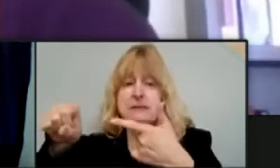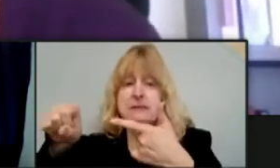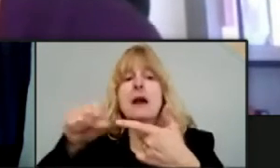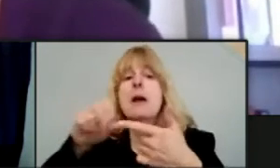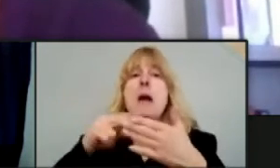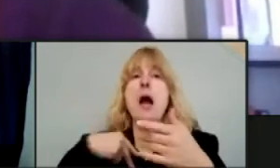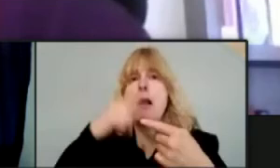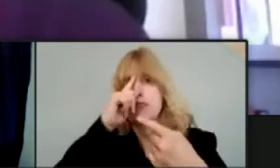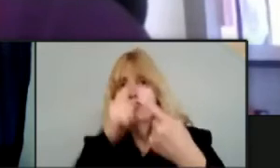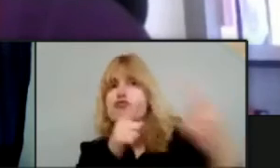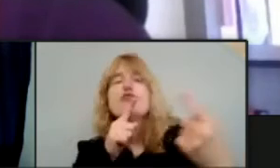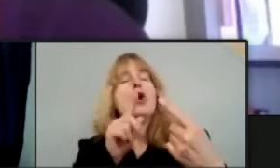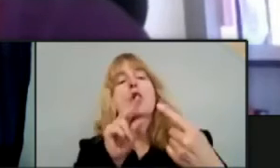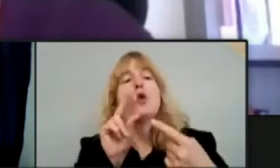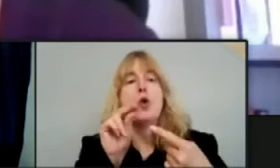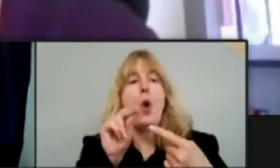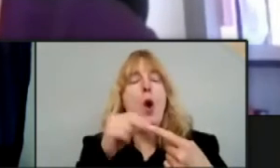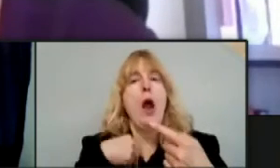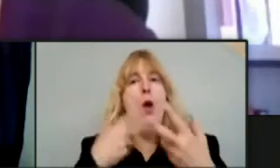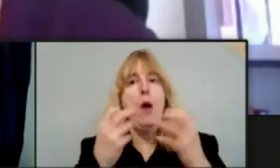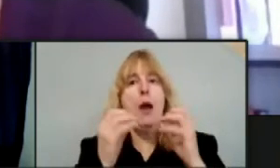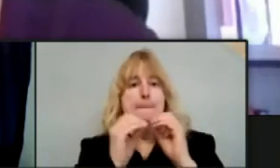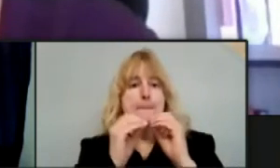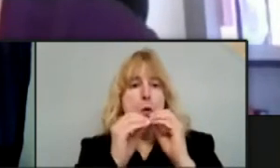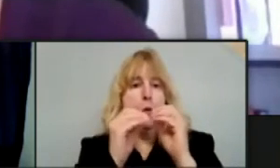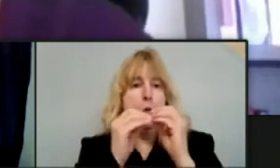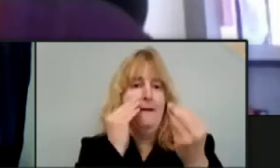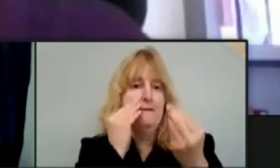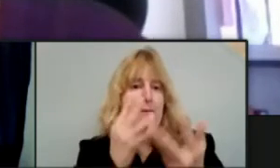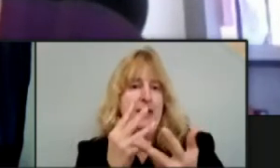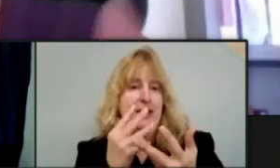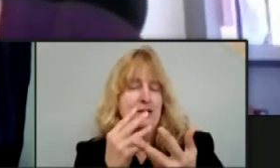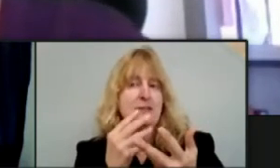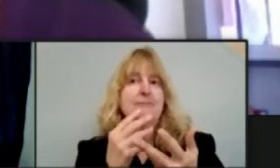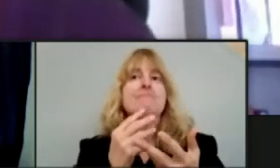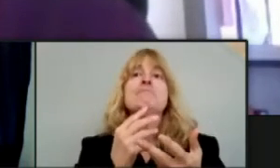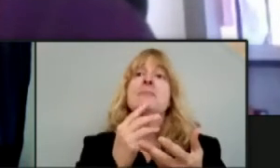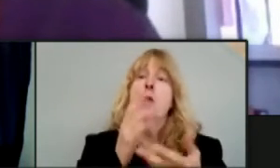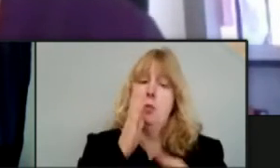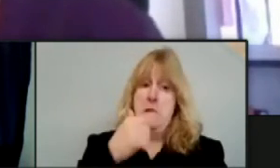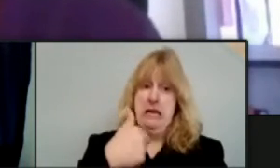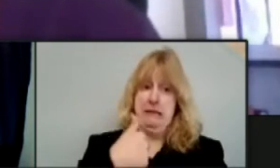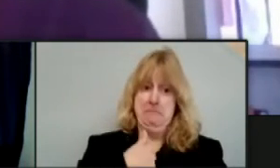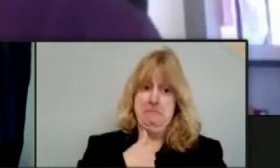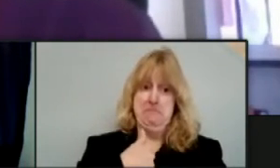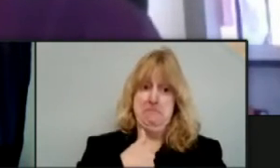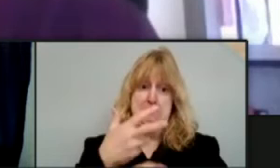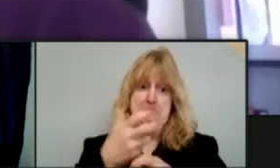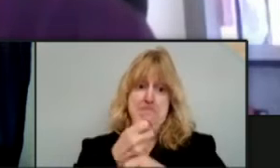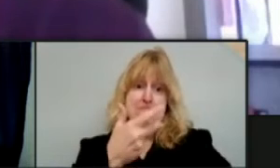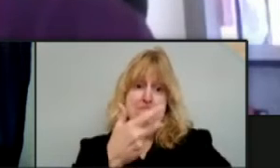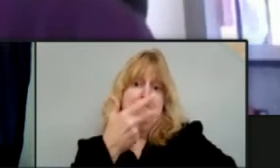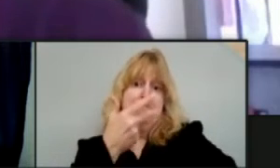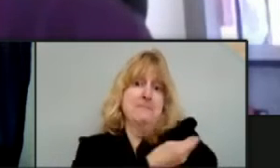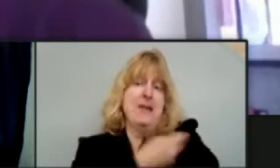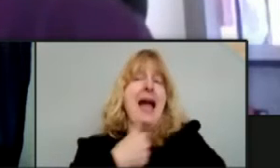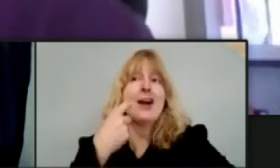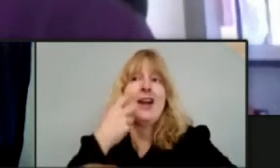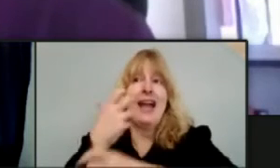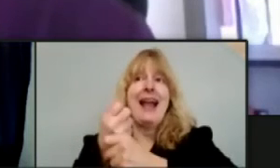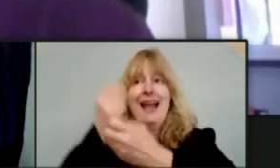more information. And so would I get the vaccine? Here's what I've said. As a matter of fact, I just got a notice that maybe I'm eligible. So thank